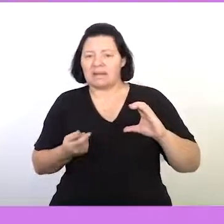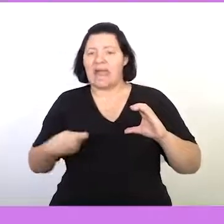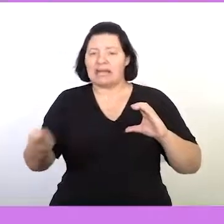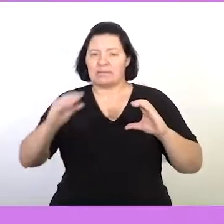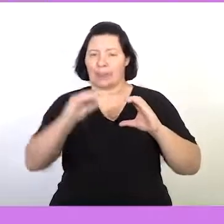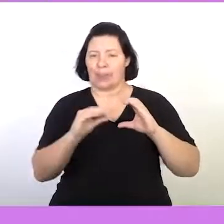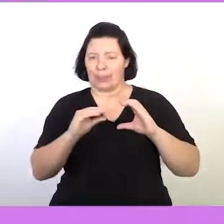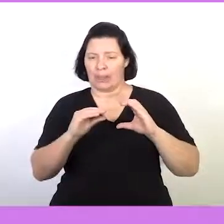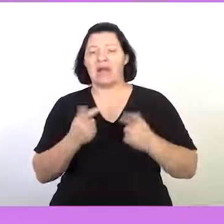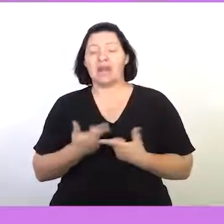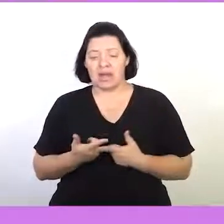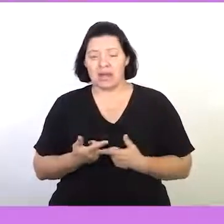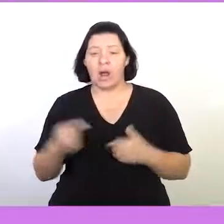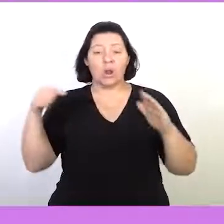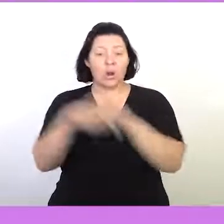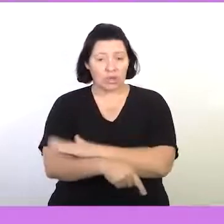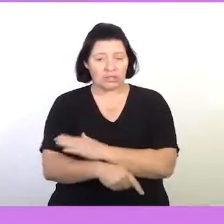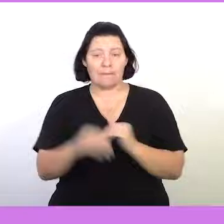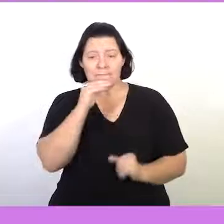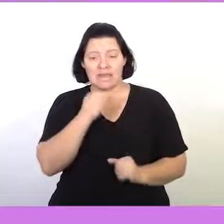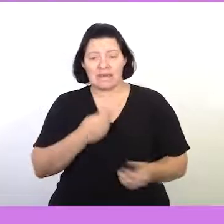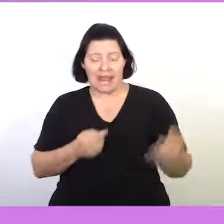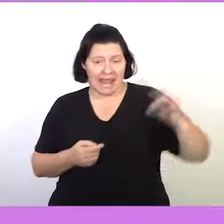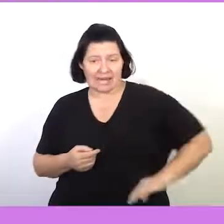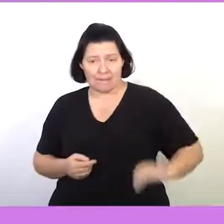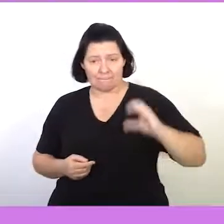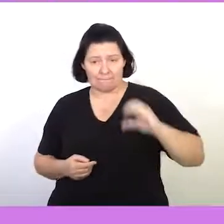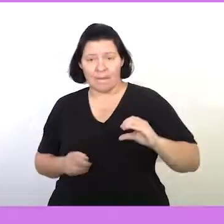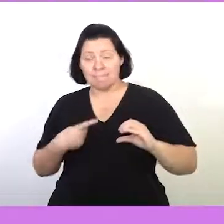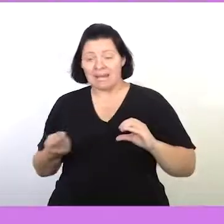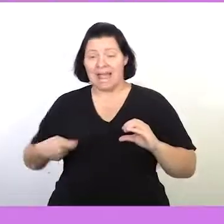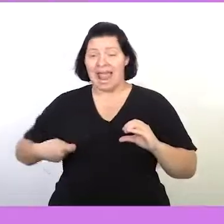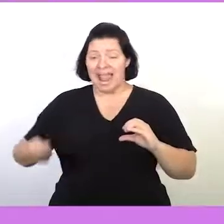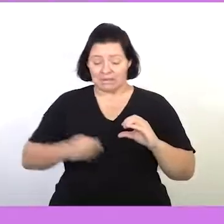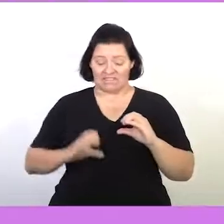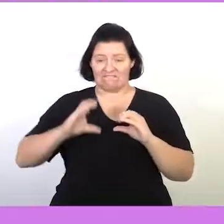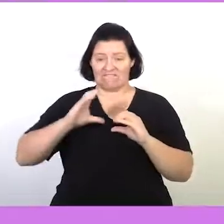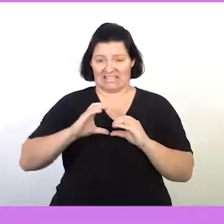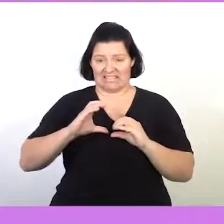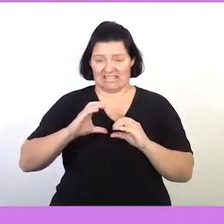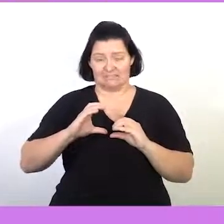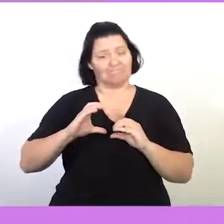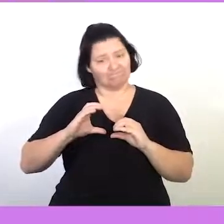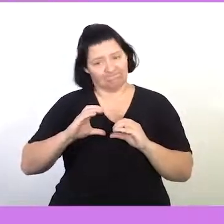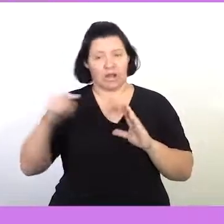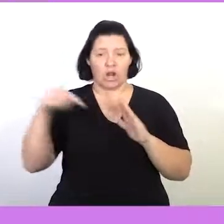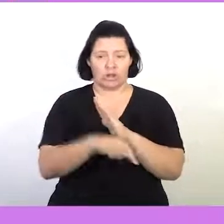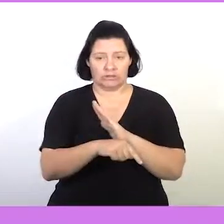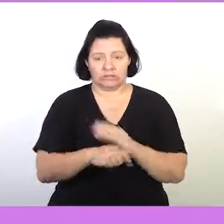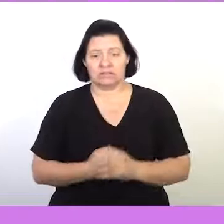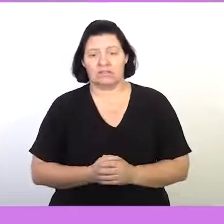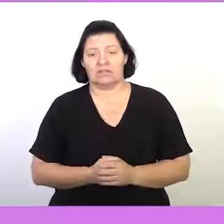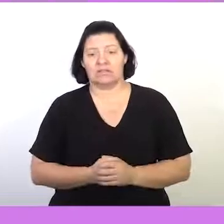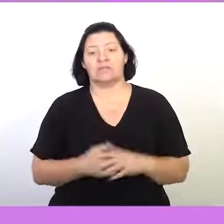and then we have the opposite of profit, and that is a loss. And that is when your expenses are more than your income. We